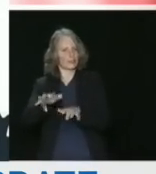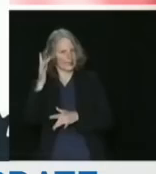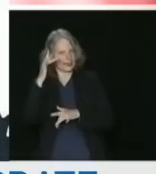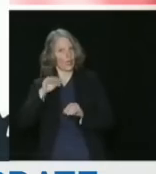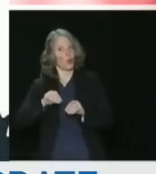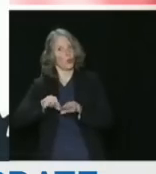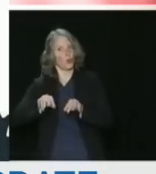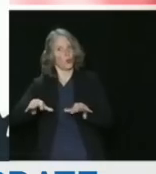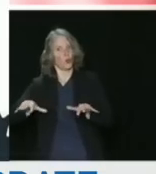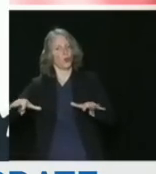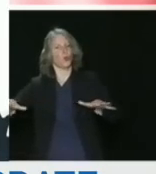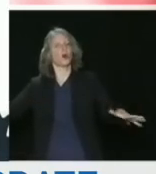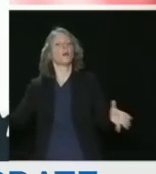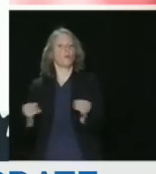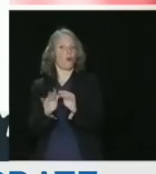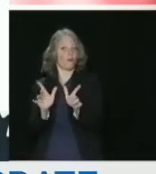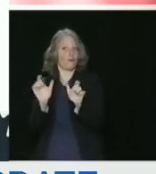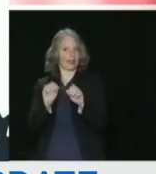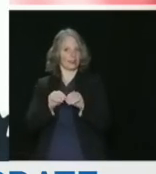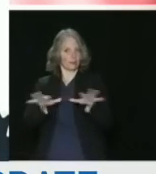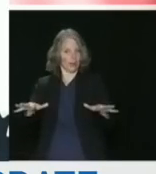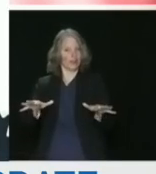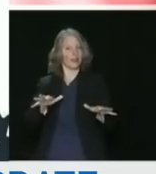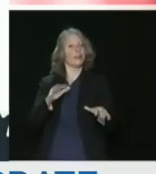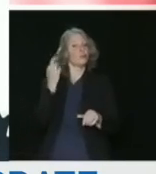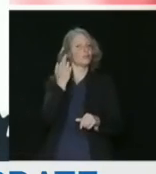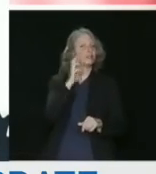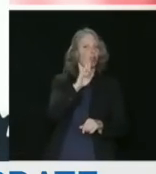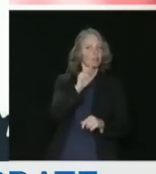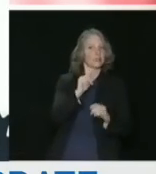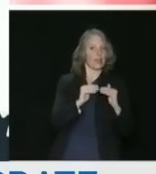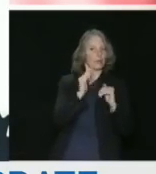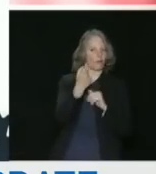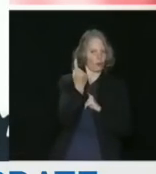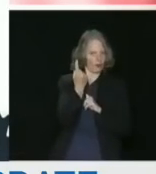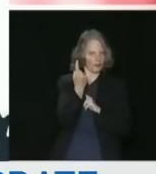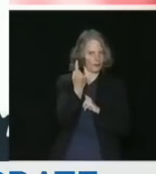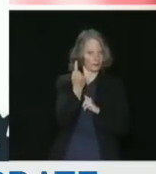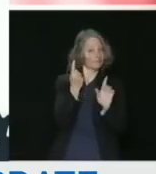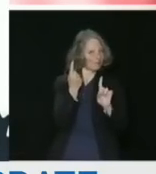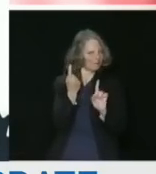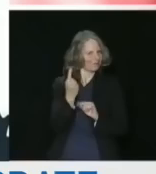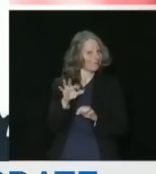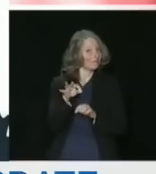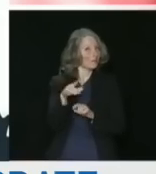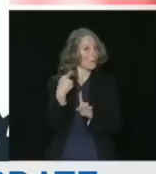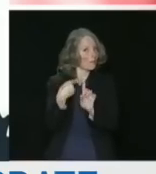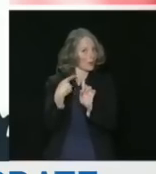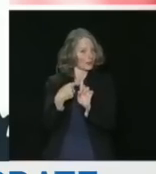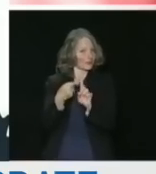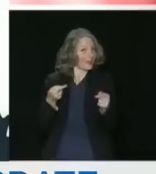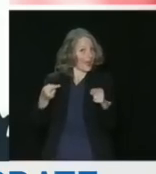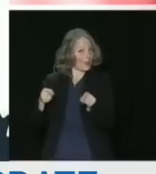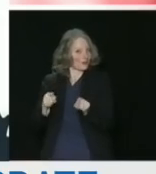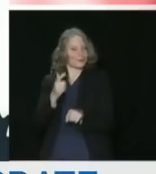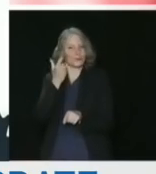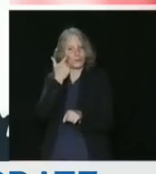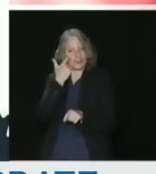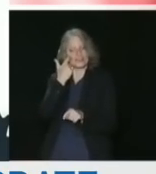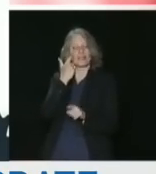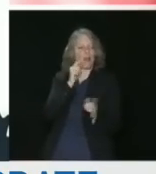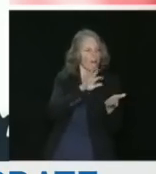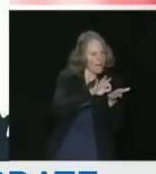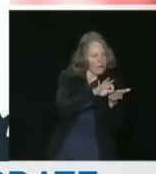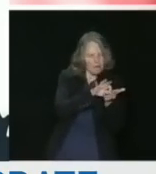rapidly increasing the size of the epidemic with each generation of spread. But here's the spark of good news. In recent days, following